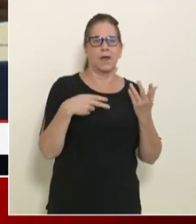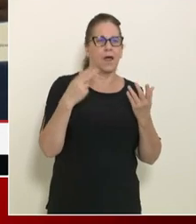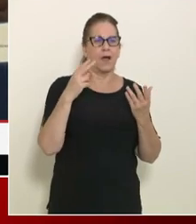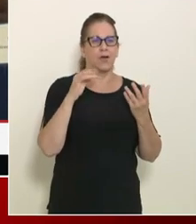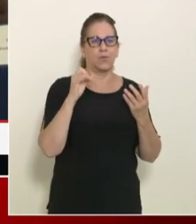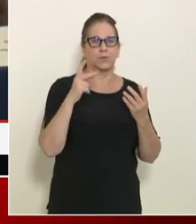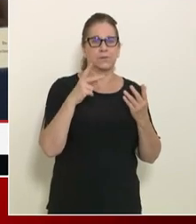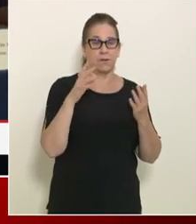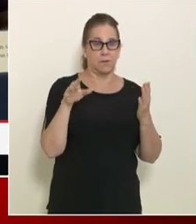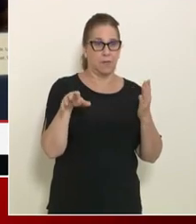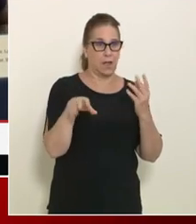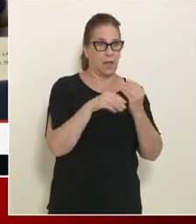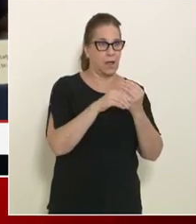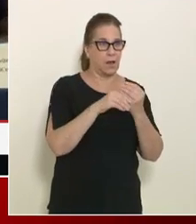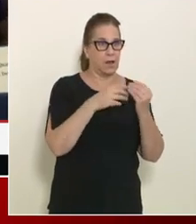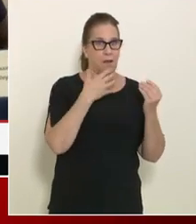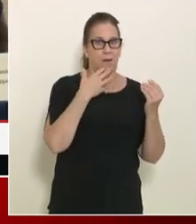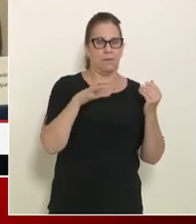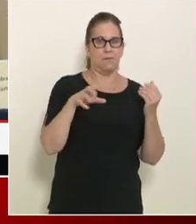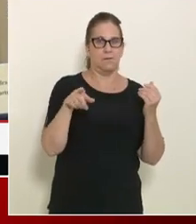have made. Yeah, so